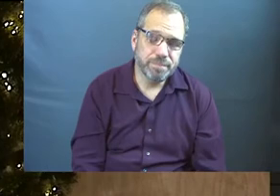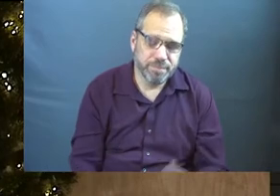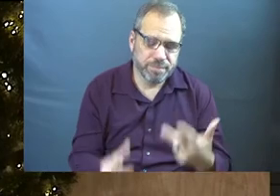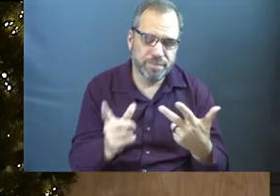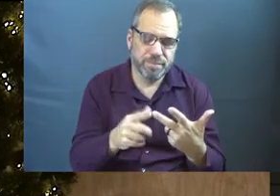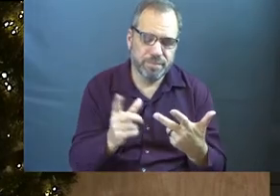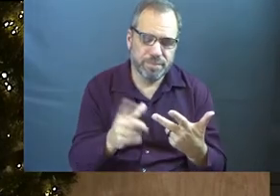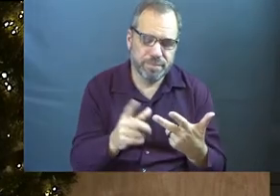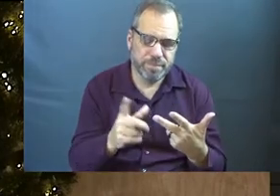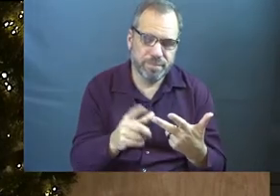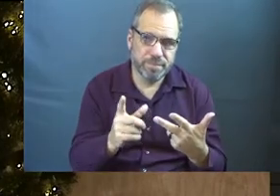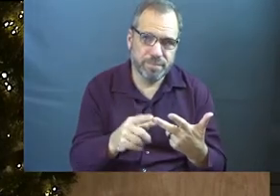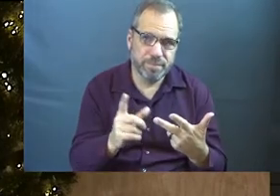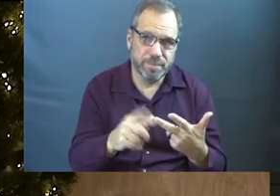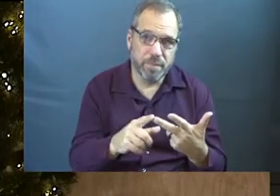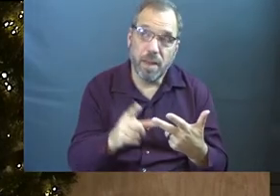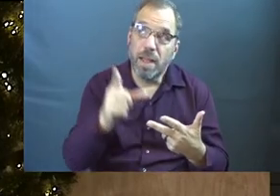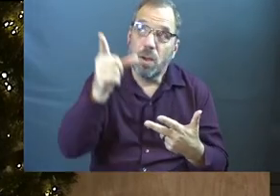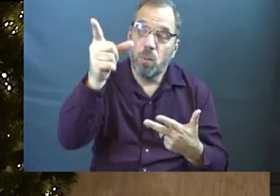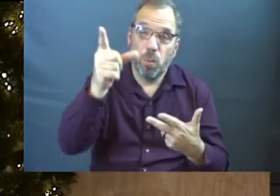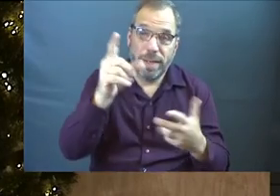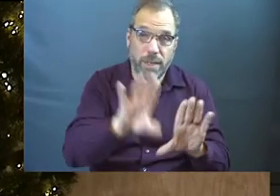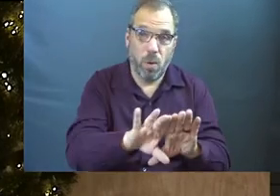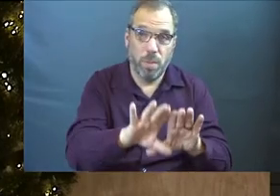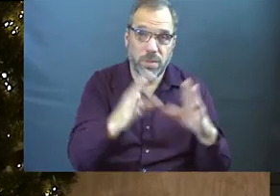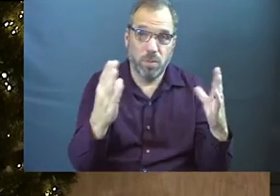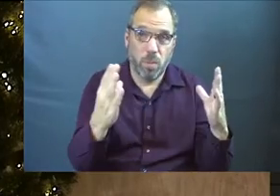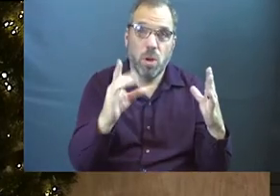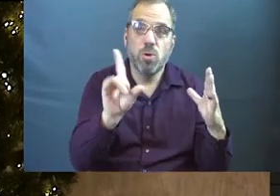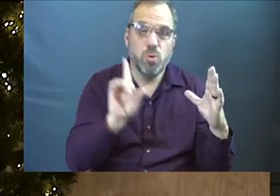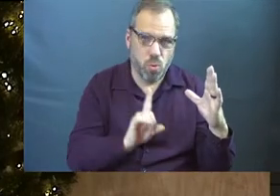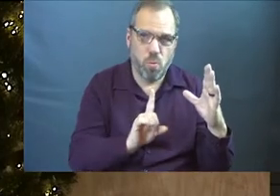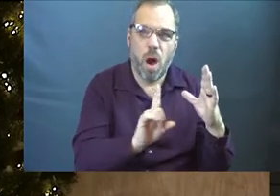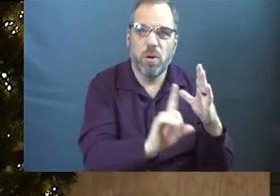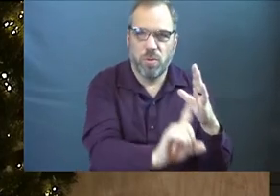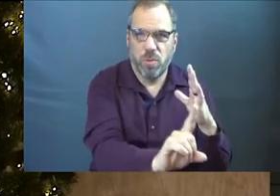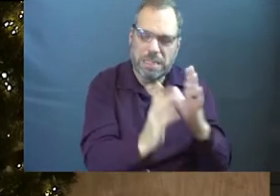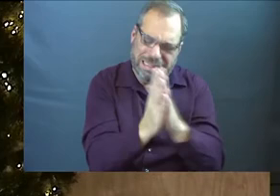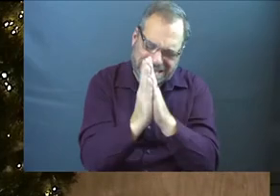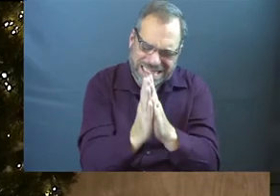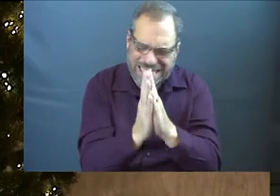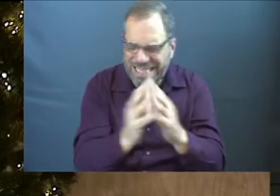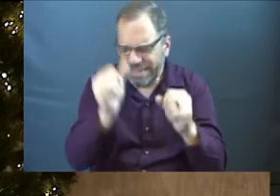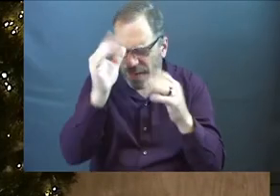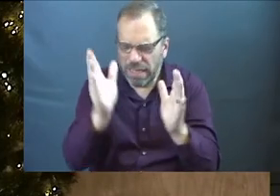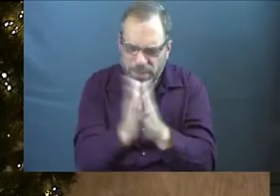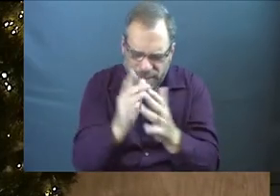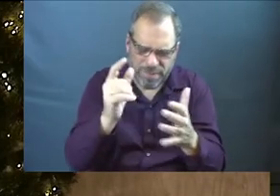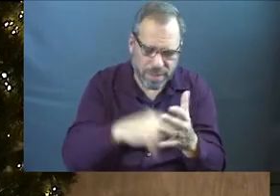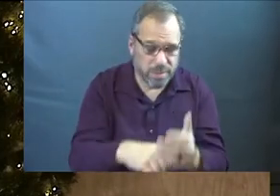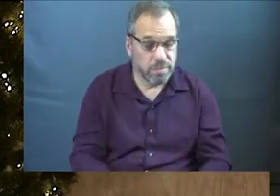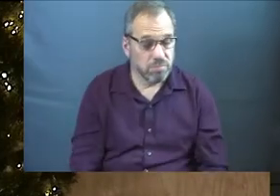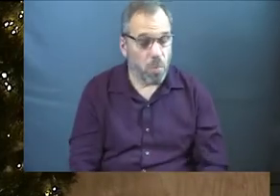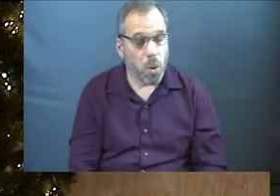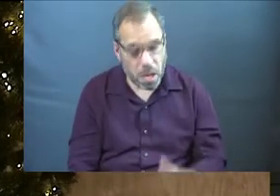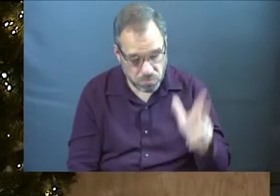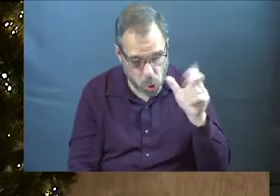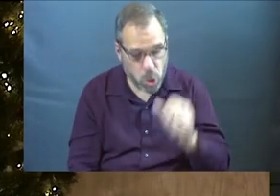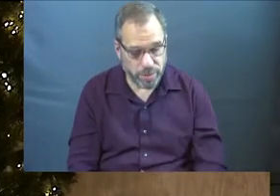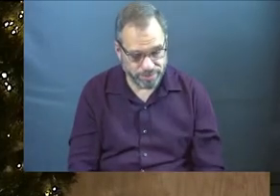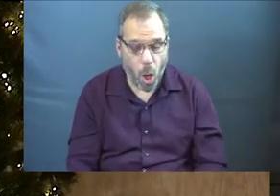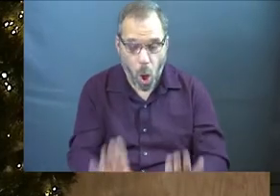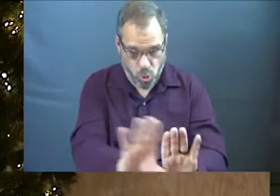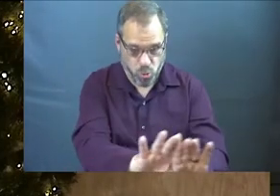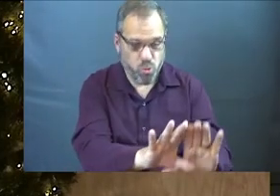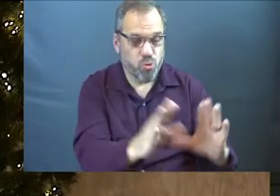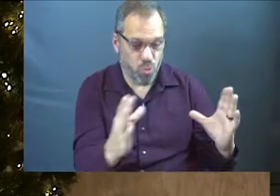Step three, you got to walk through the doors that God opens for you. After you've prayed, and then the Lord says, okay, I heard you. Here's